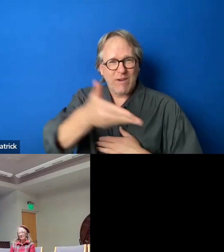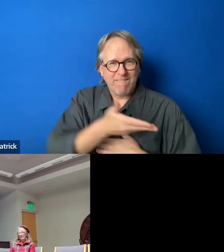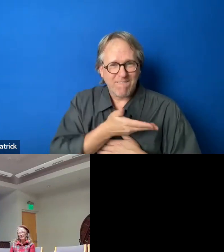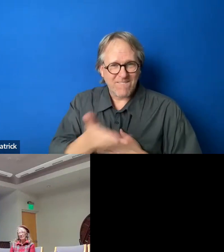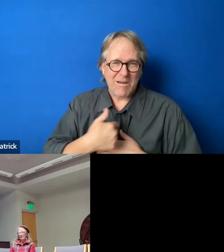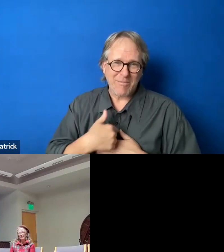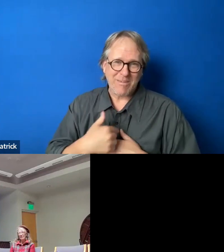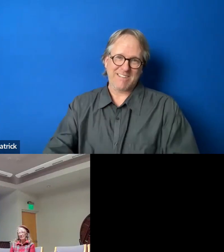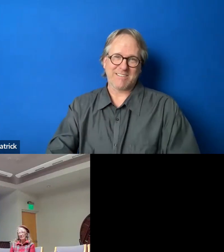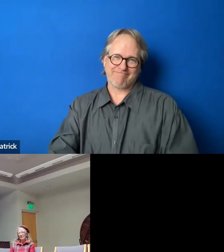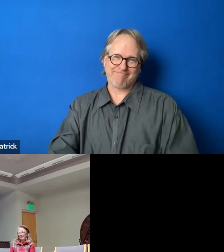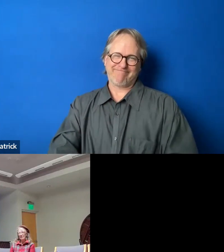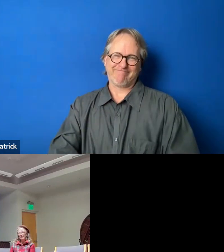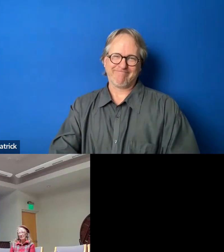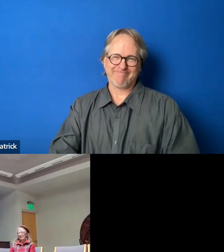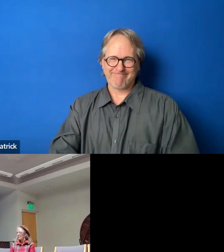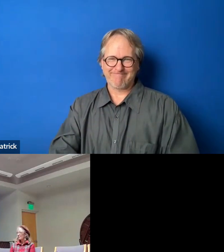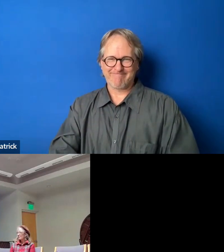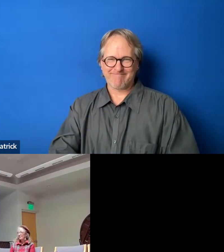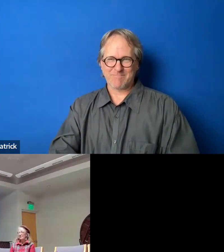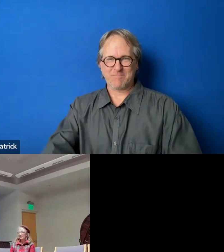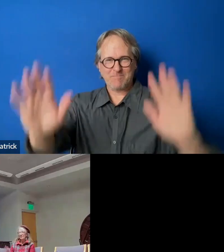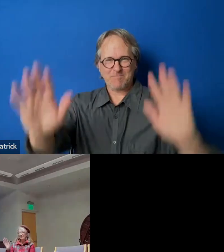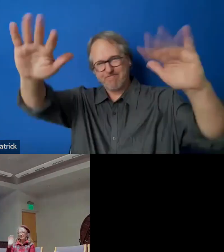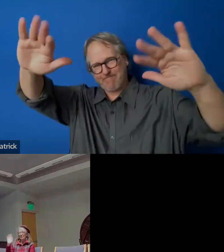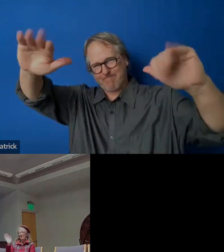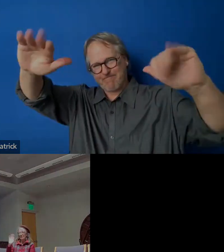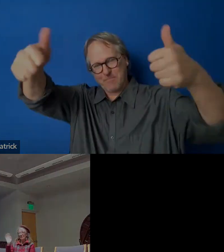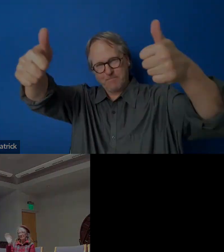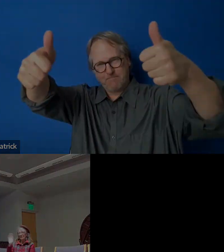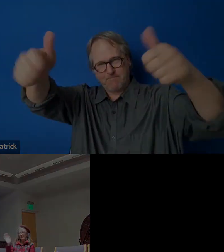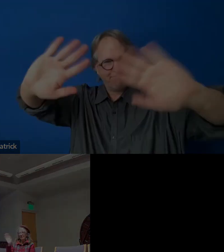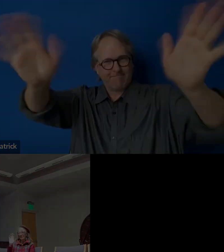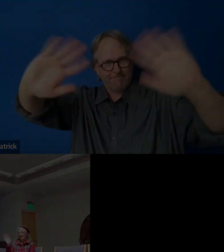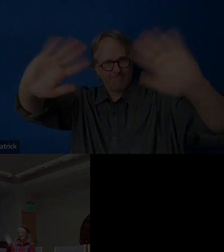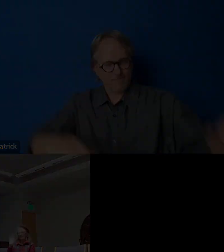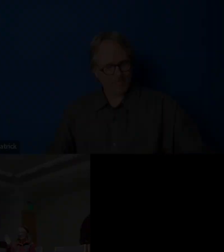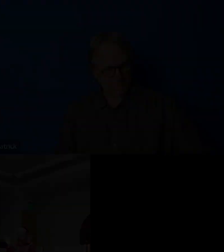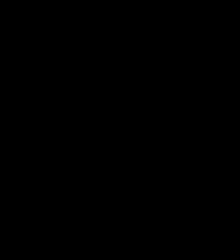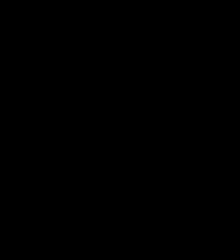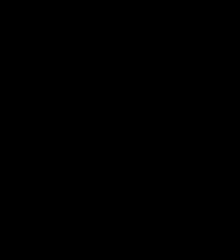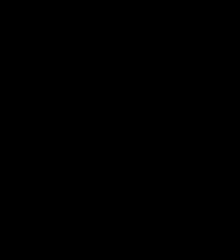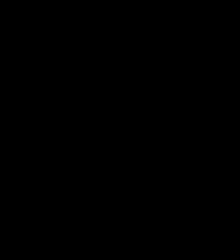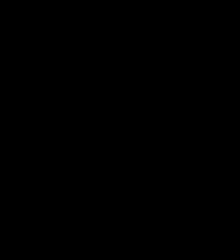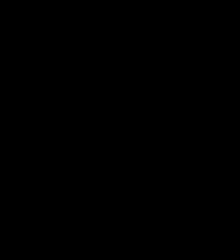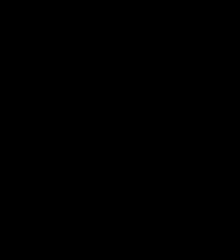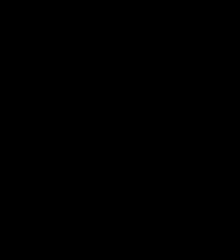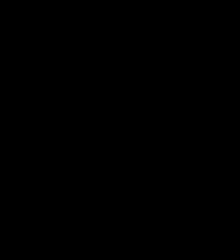Bye-bye. Bye, everybody. Thank you so much.